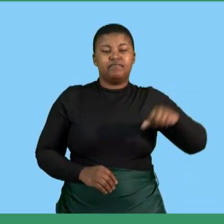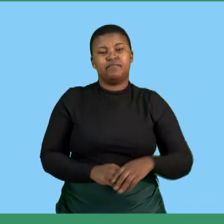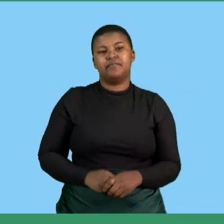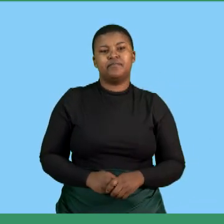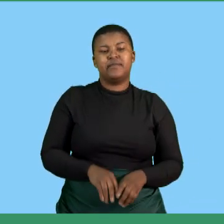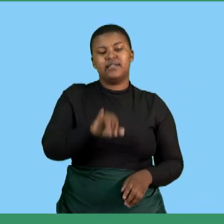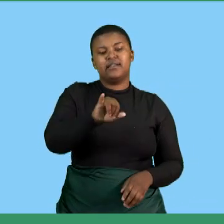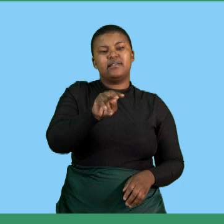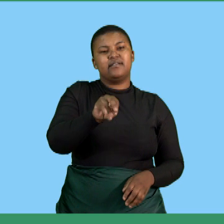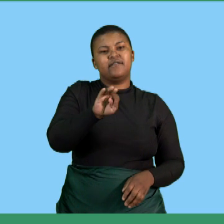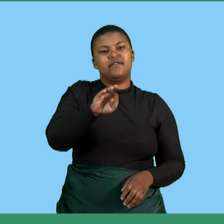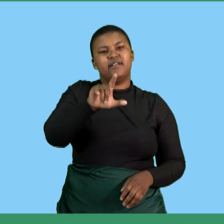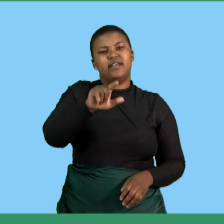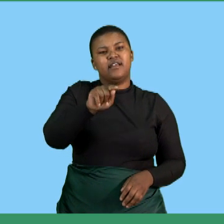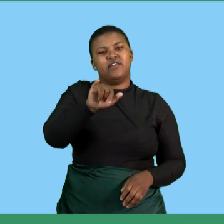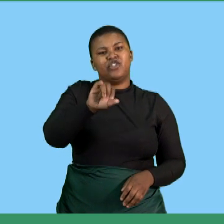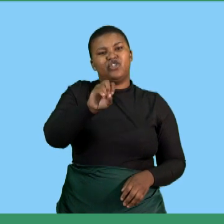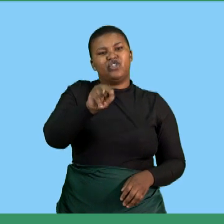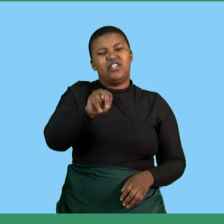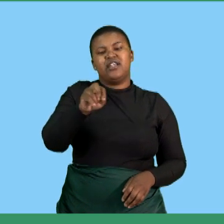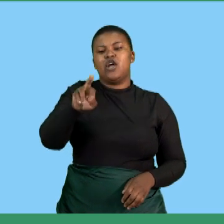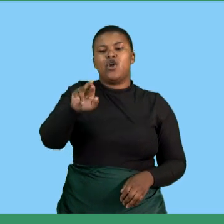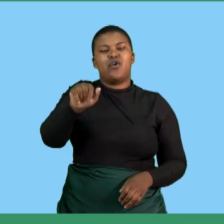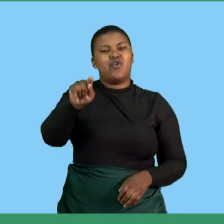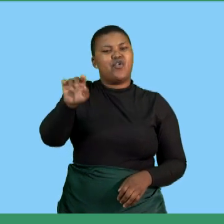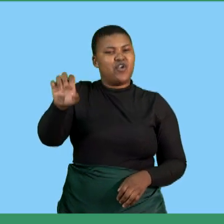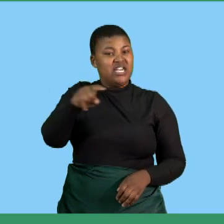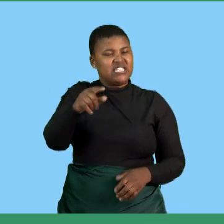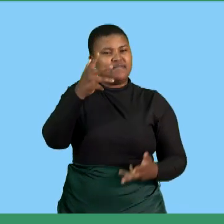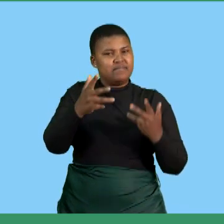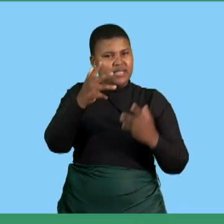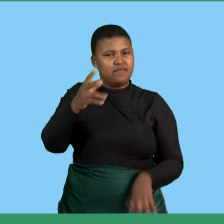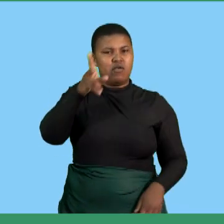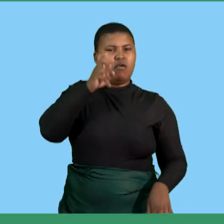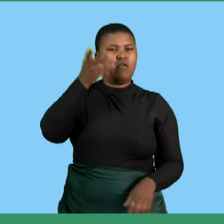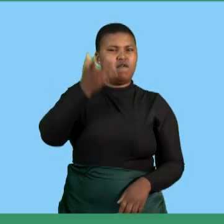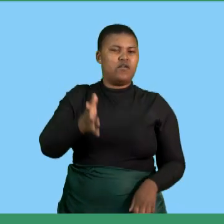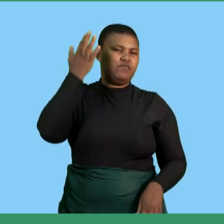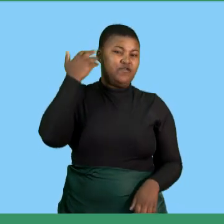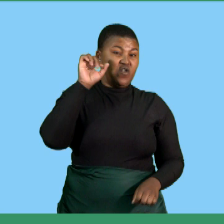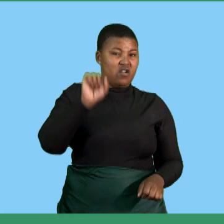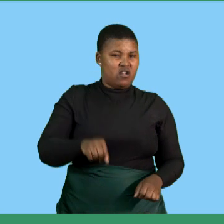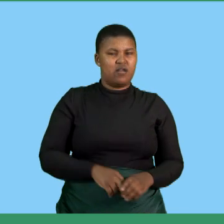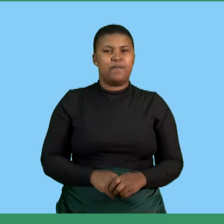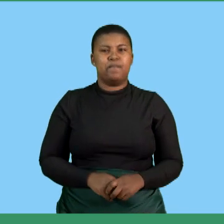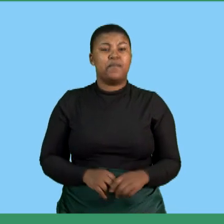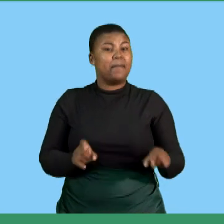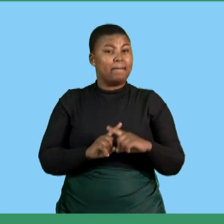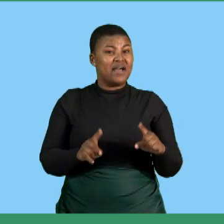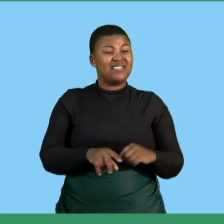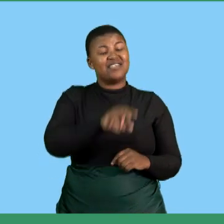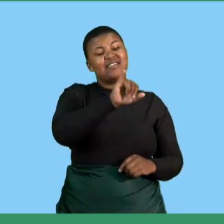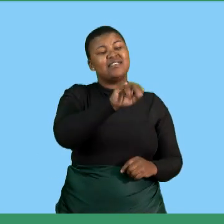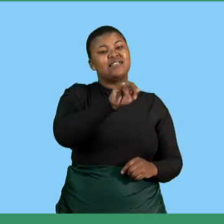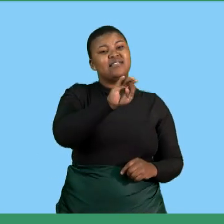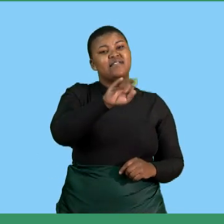the second word then here is then inflation rate. You should have heard of inflation rate by now,